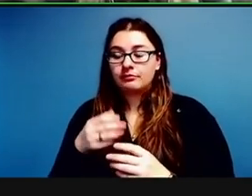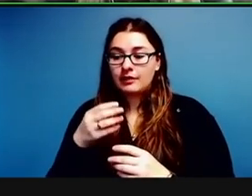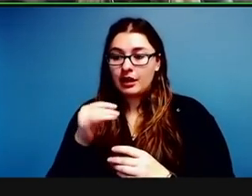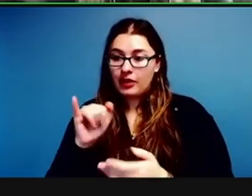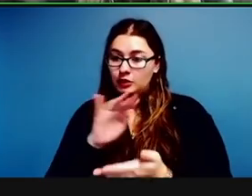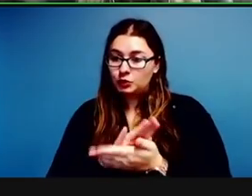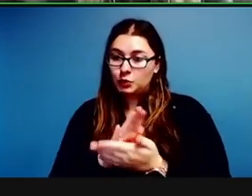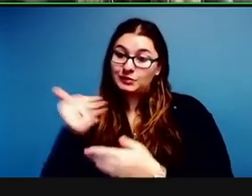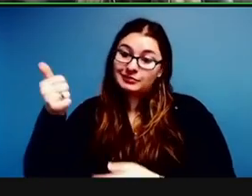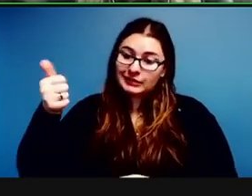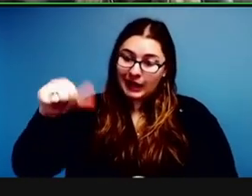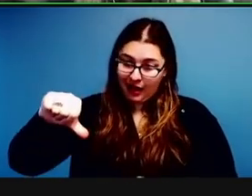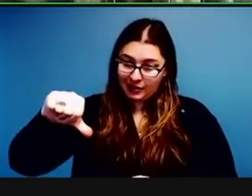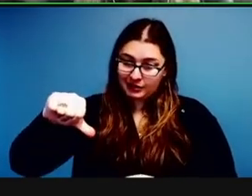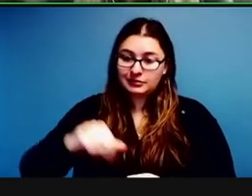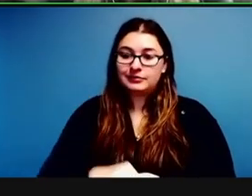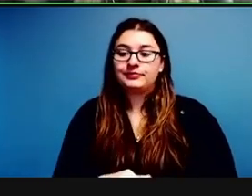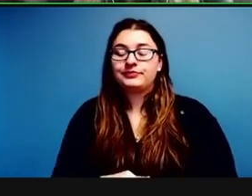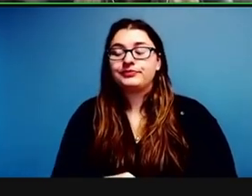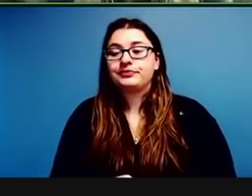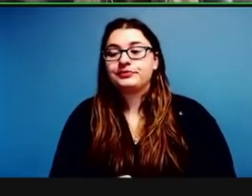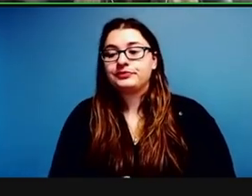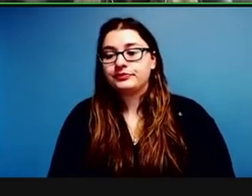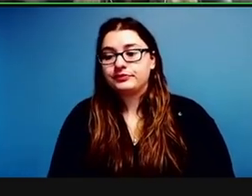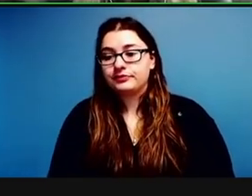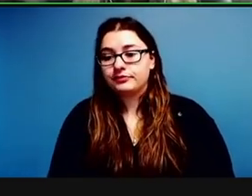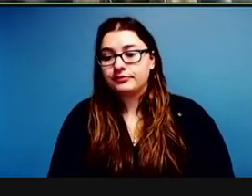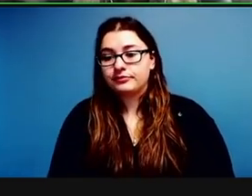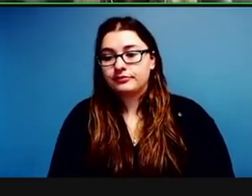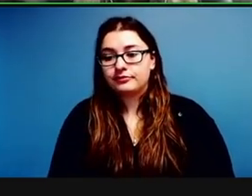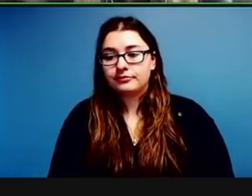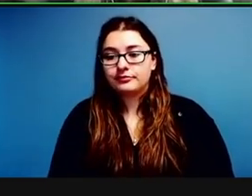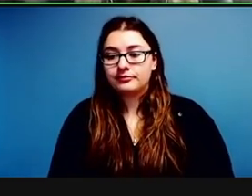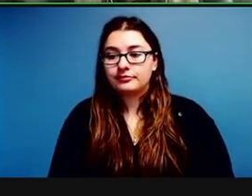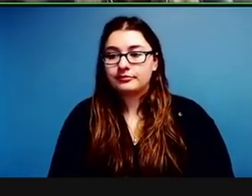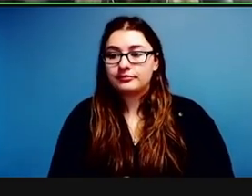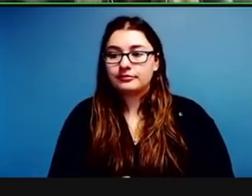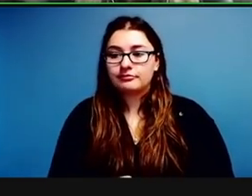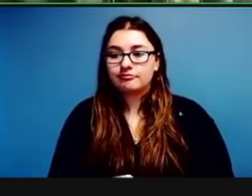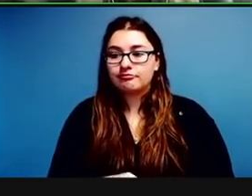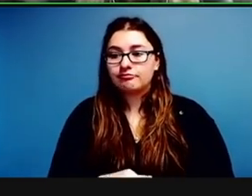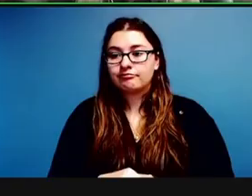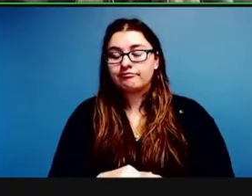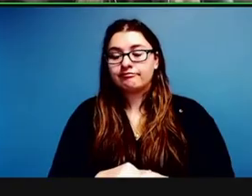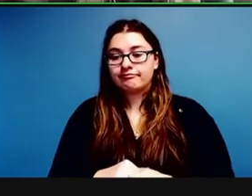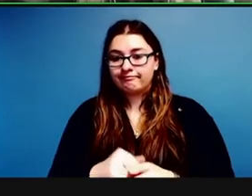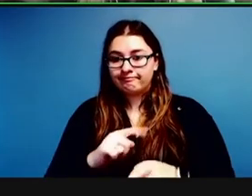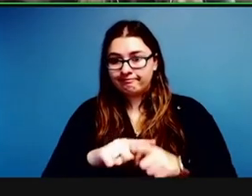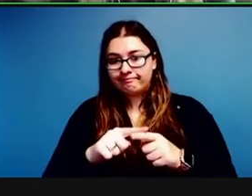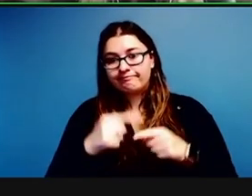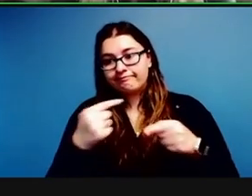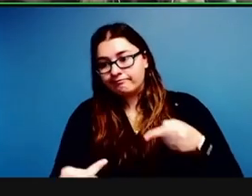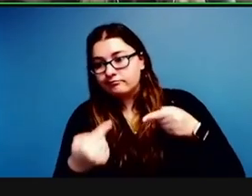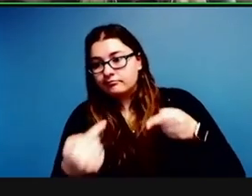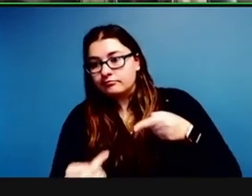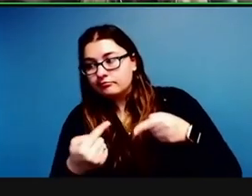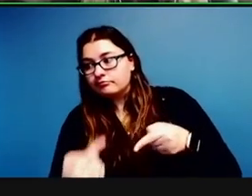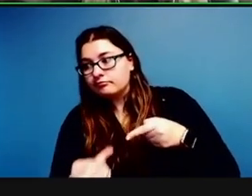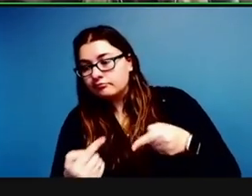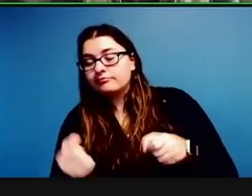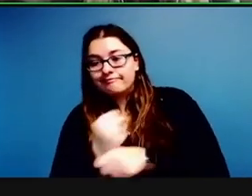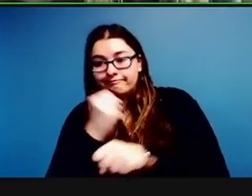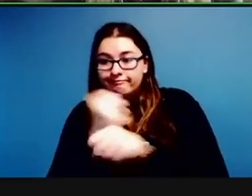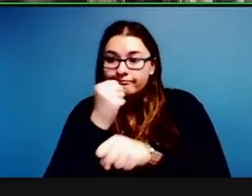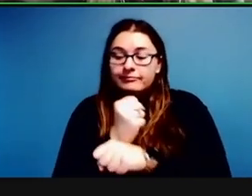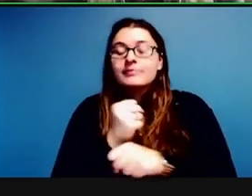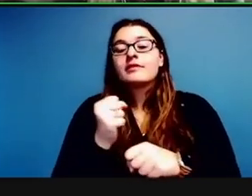school denied that request. And through various legal battles, this worked its way all the way up